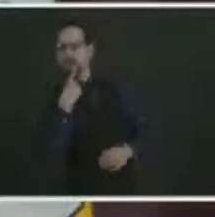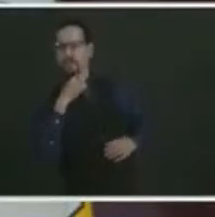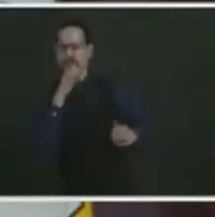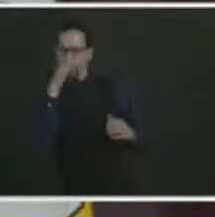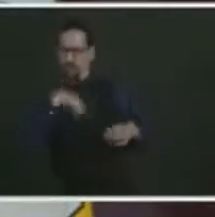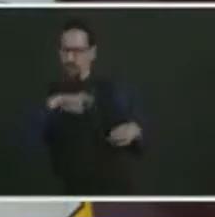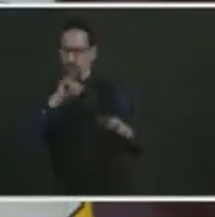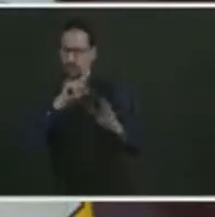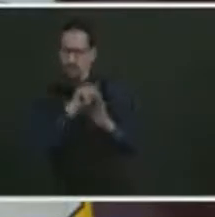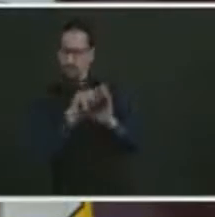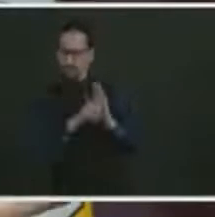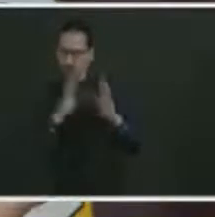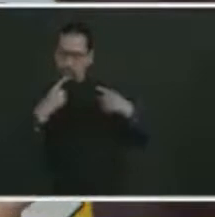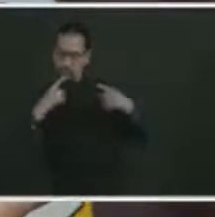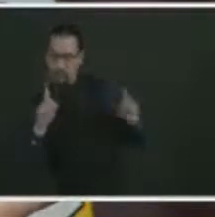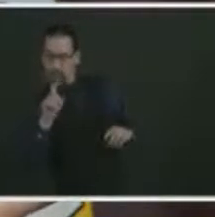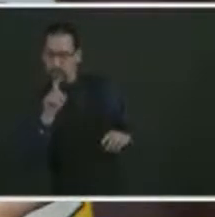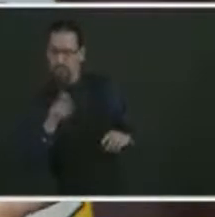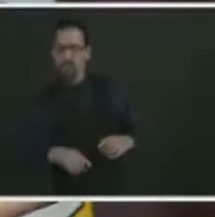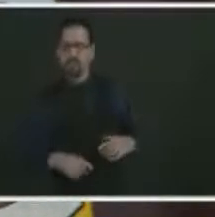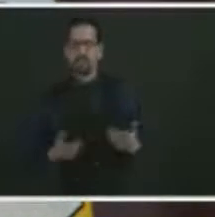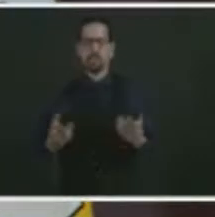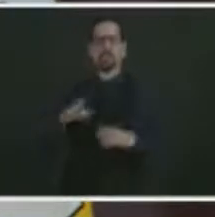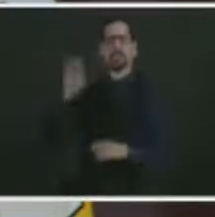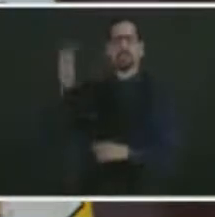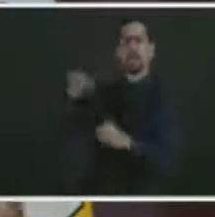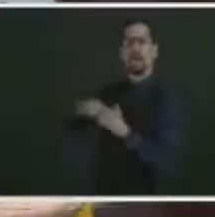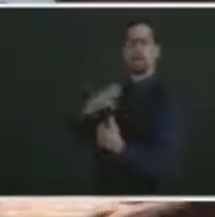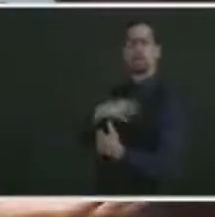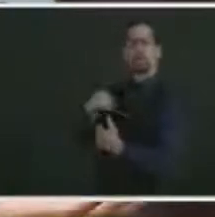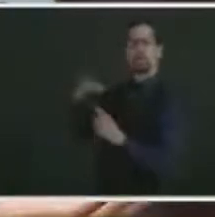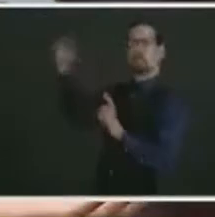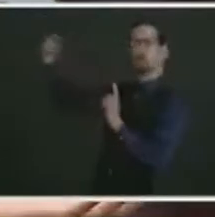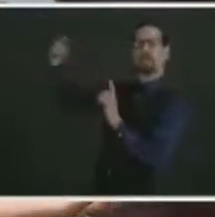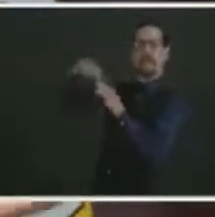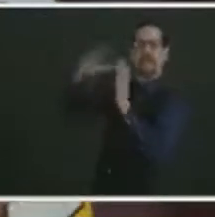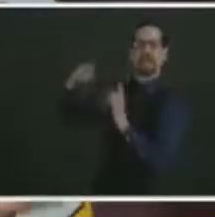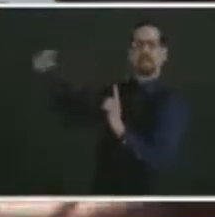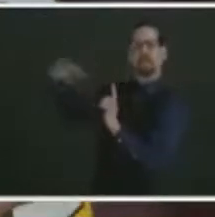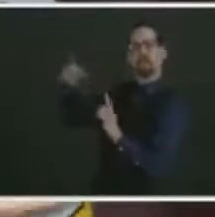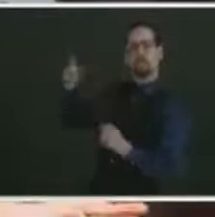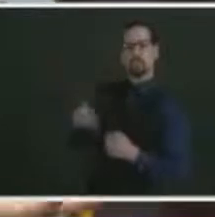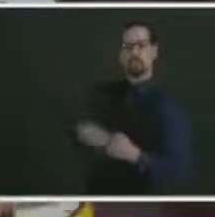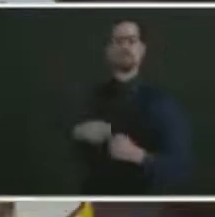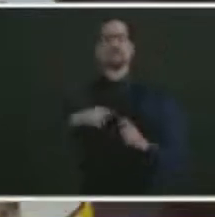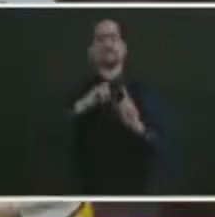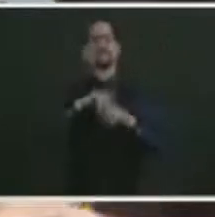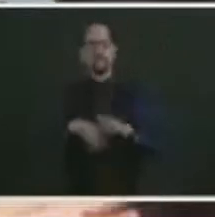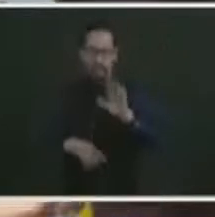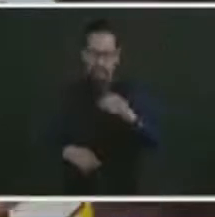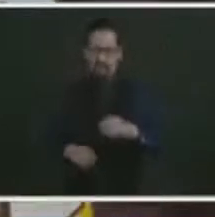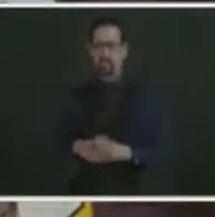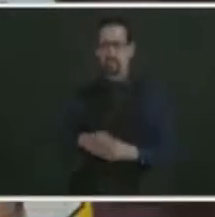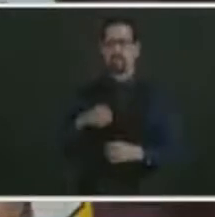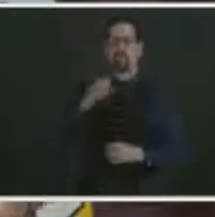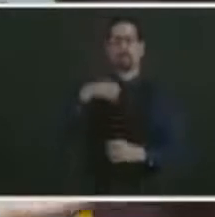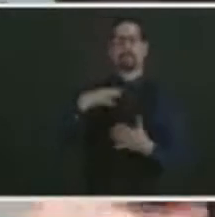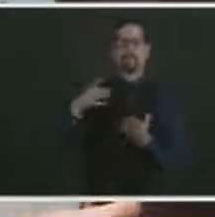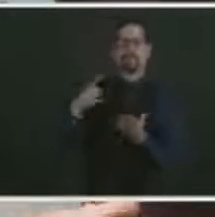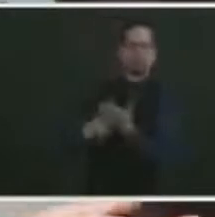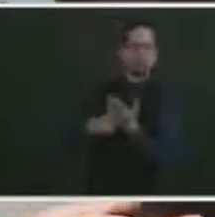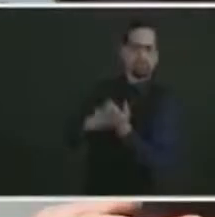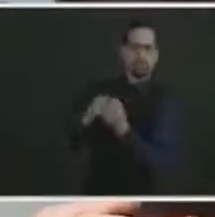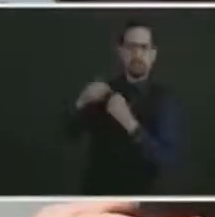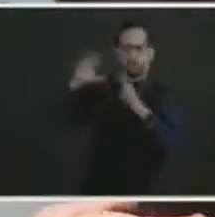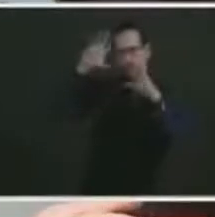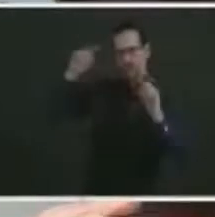own view, having been on all of these calls, talked to the president, the vice president, Secretary